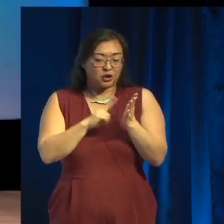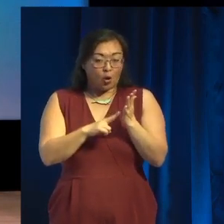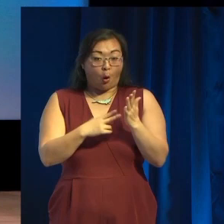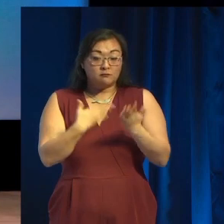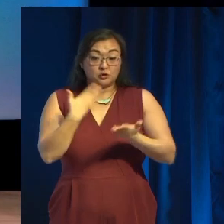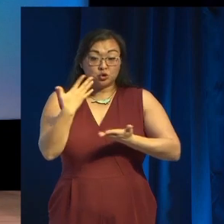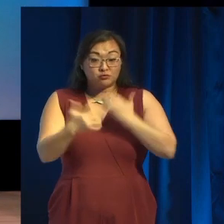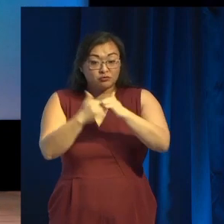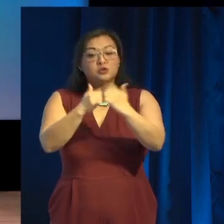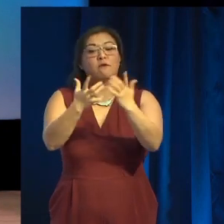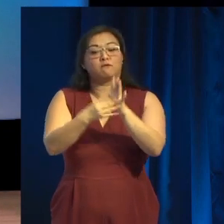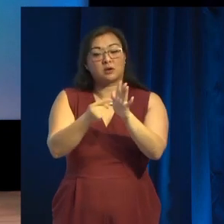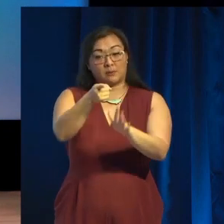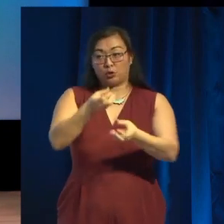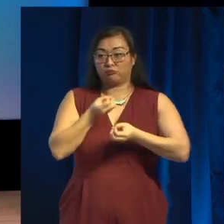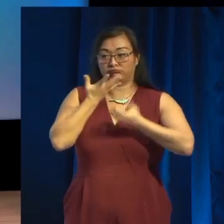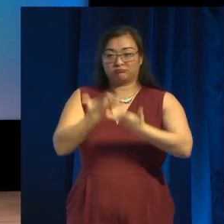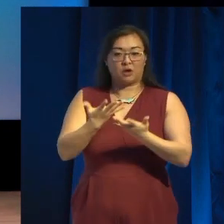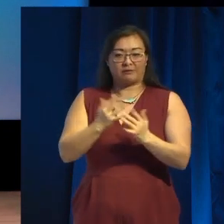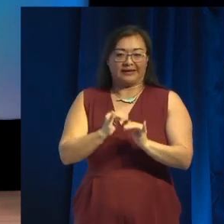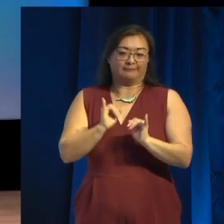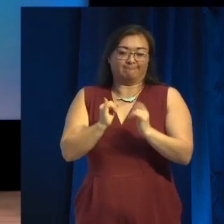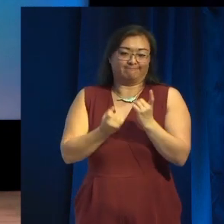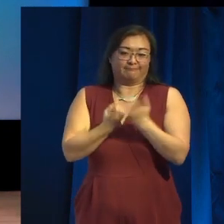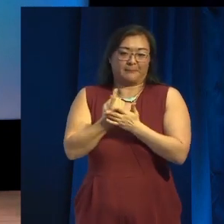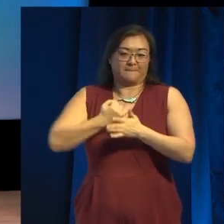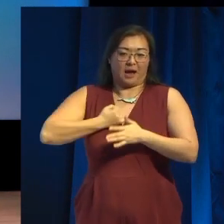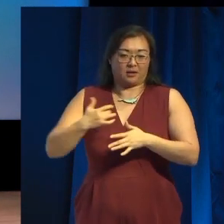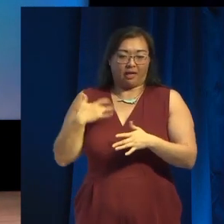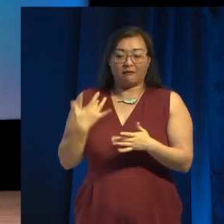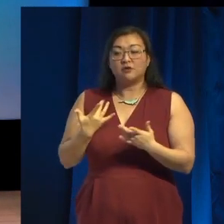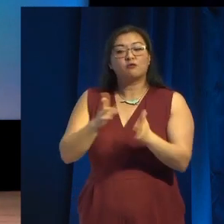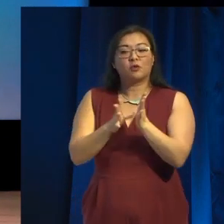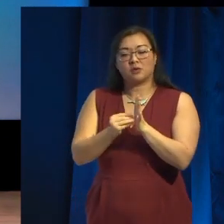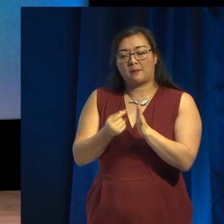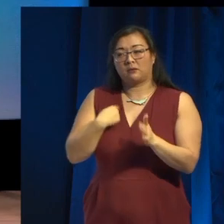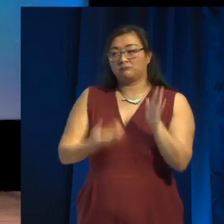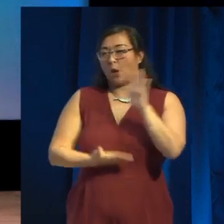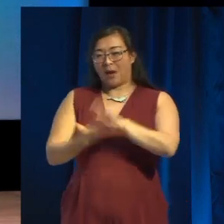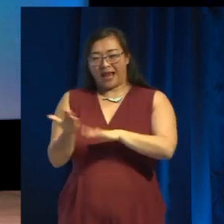Like, I went out for a walk at night, and it was a chilly